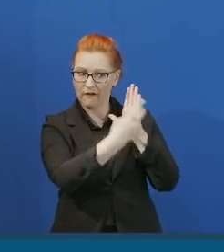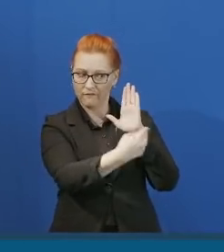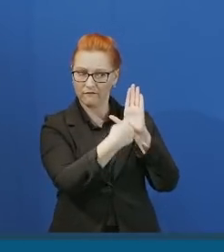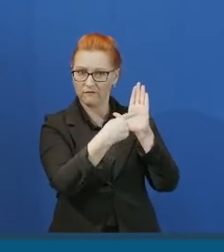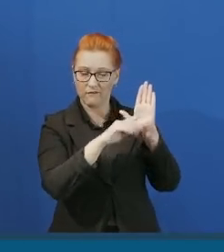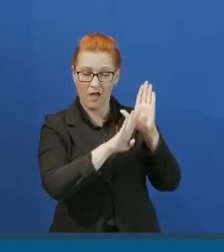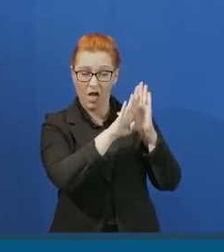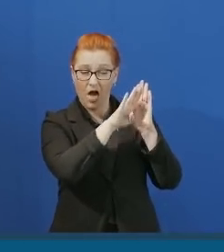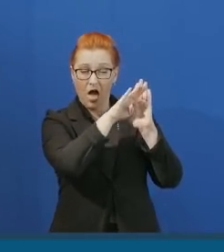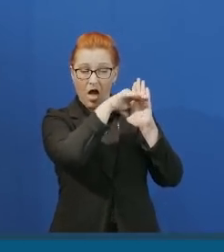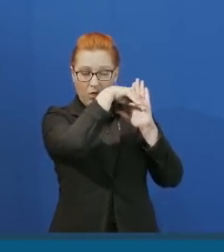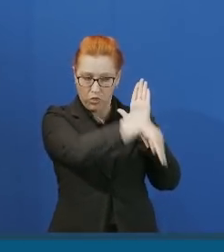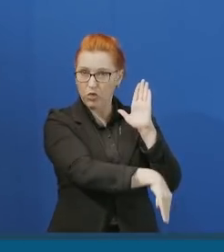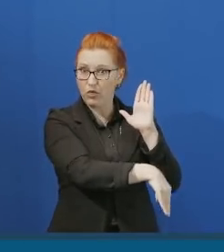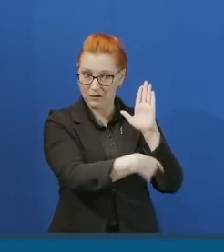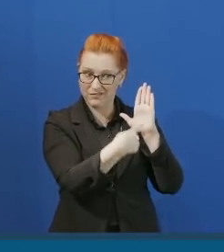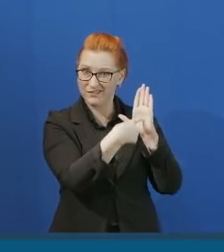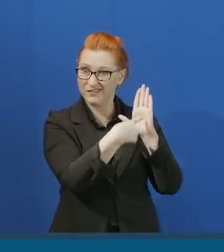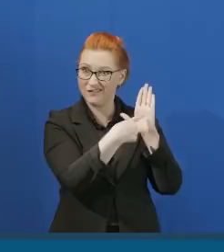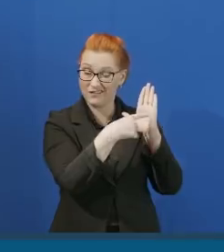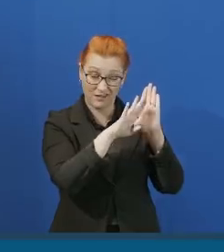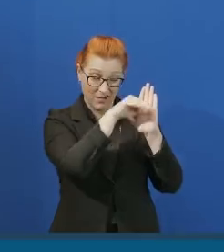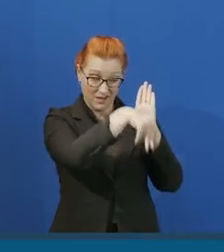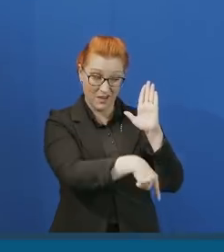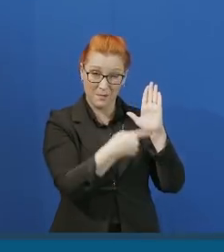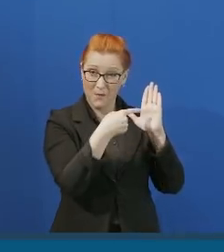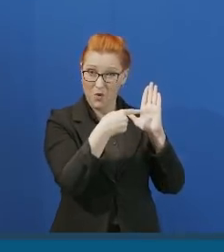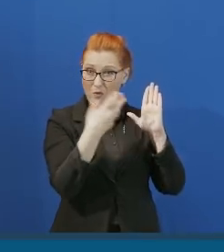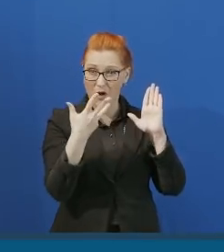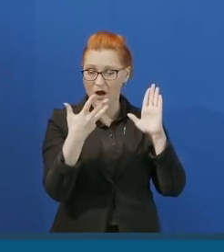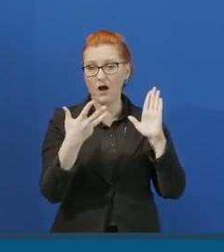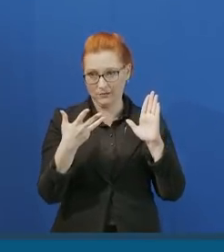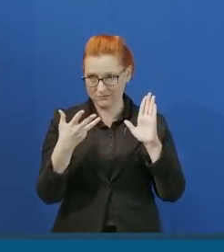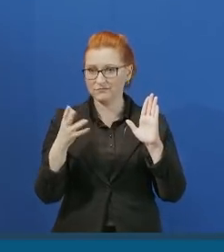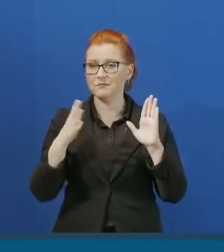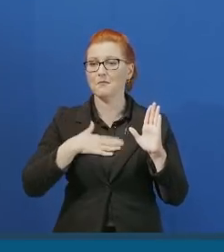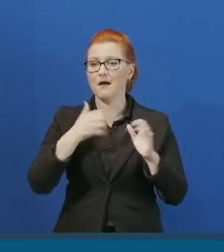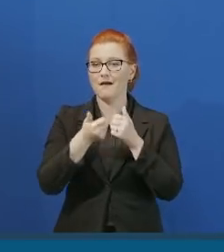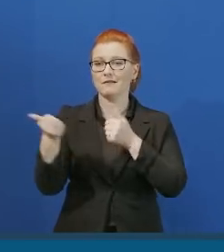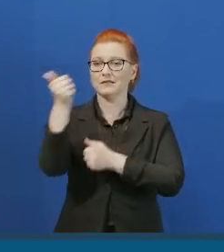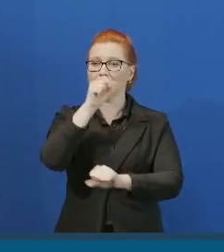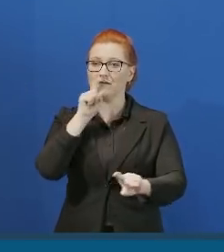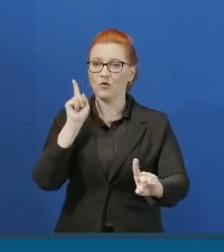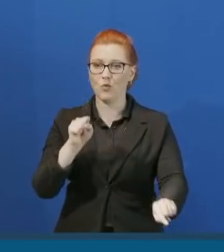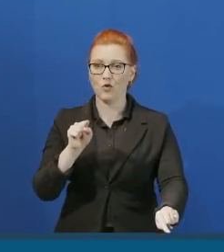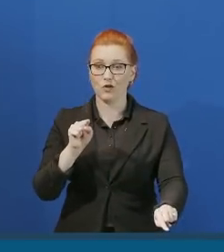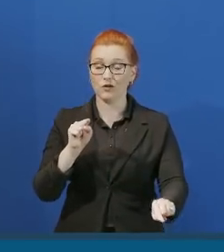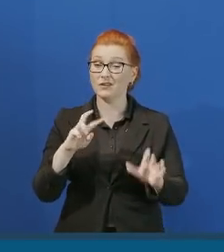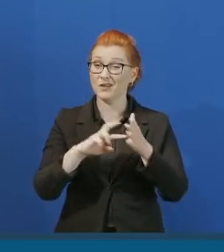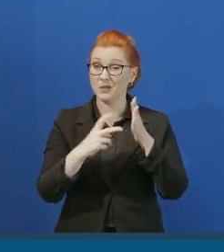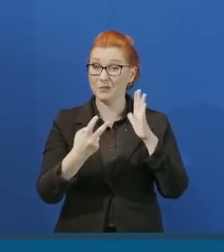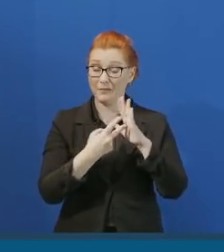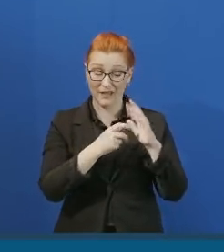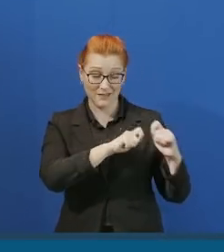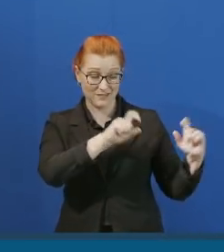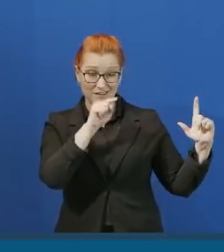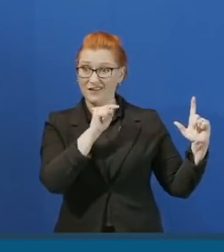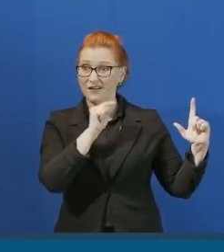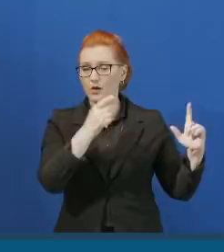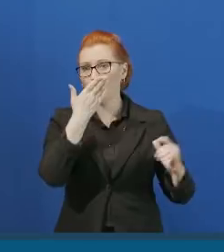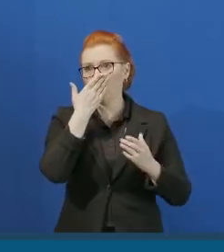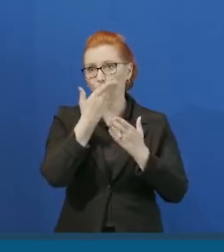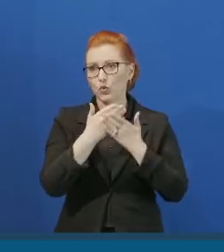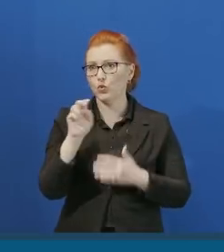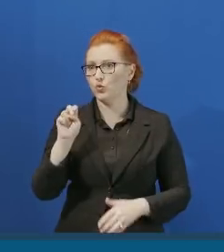is where we want to see a downward trend over the last few weeks. So this is good news and a good